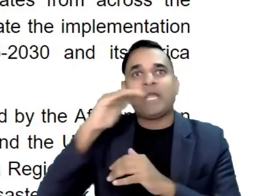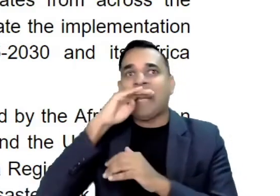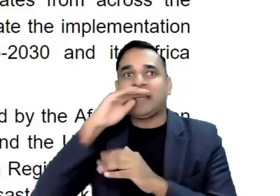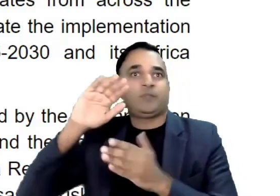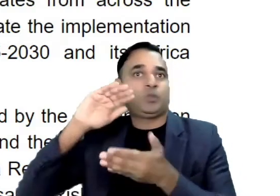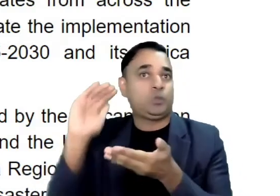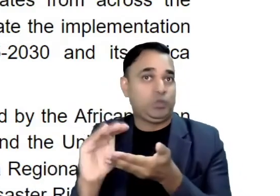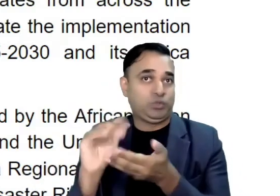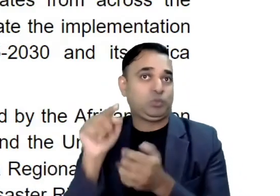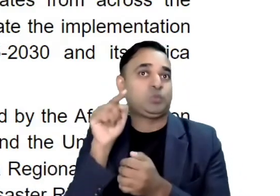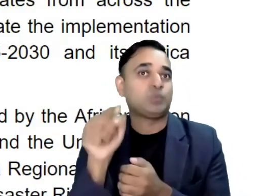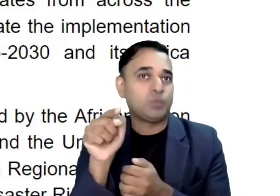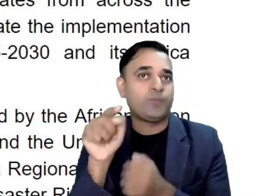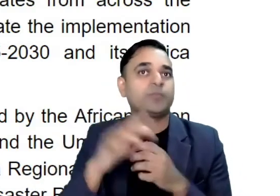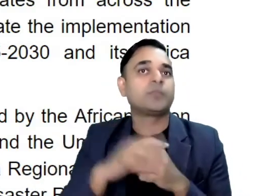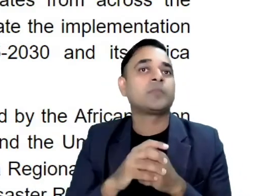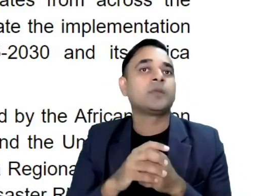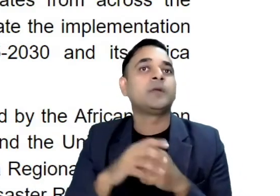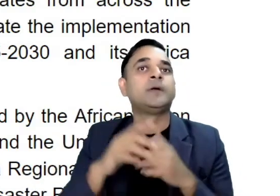in a COVID-19 transformed world.